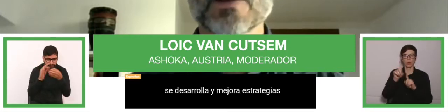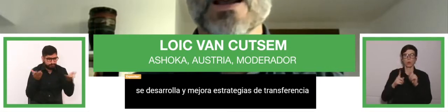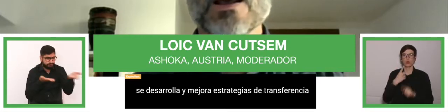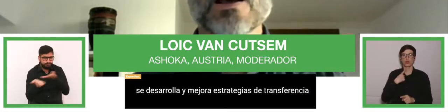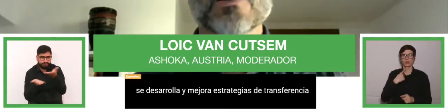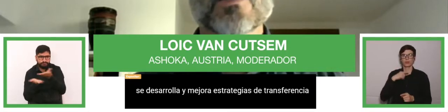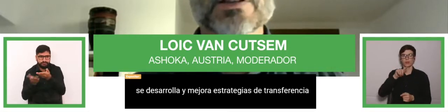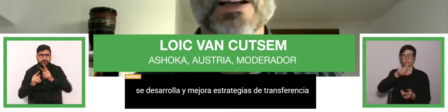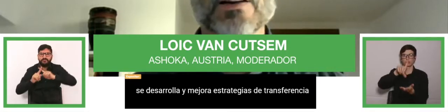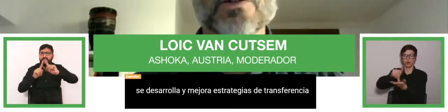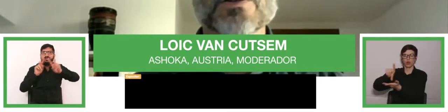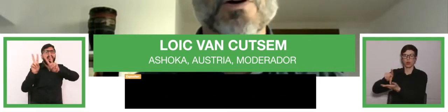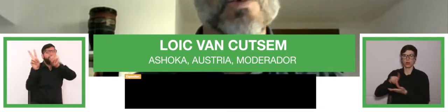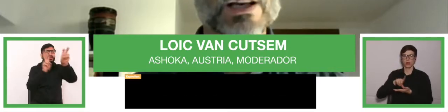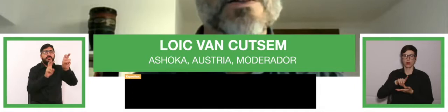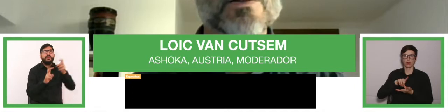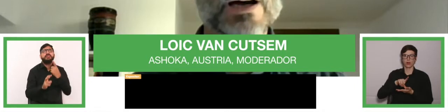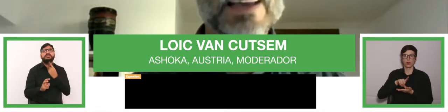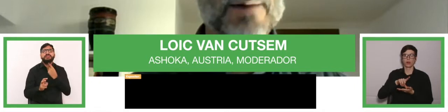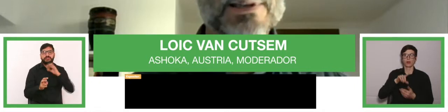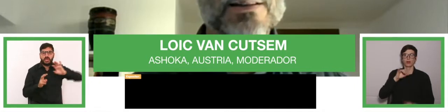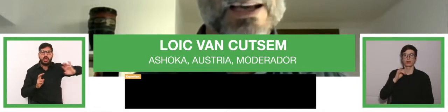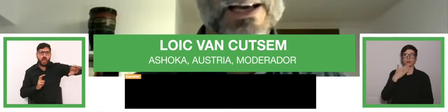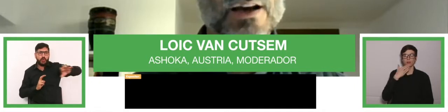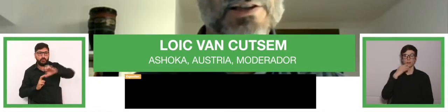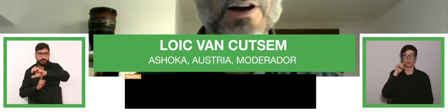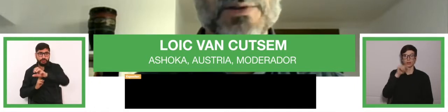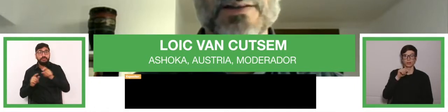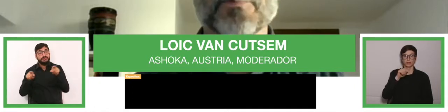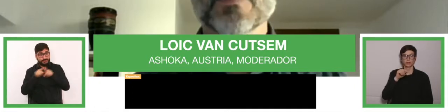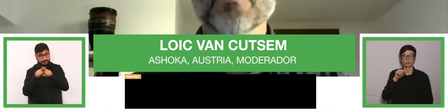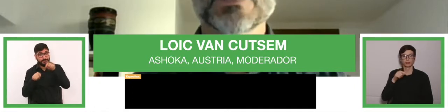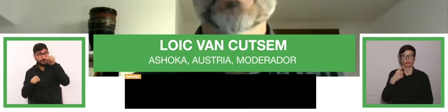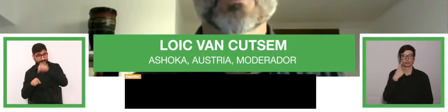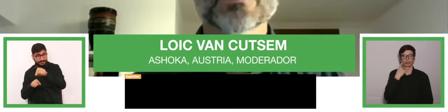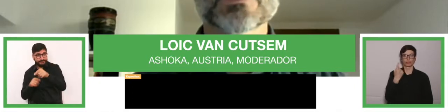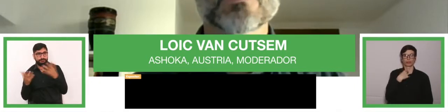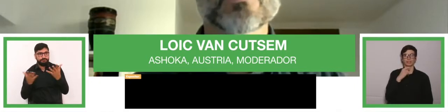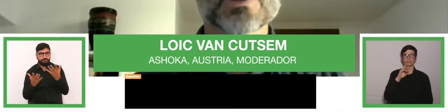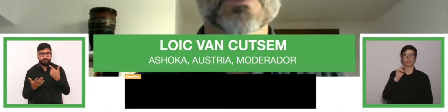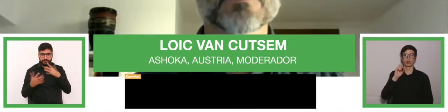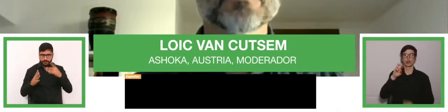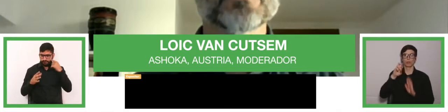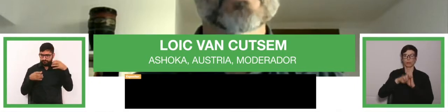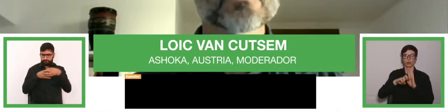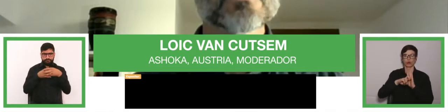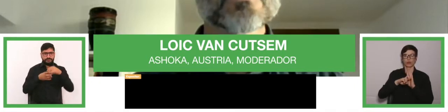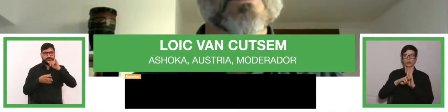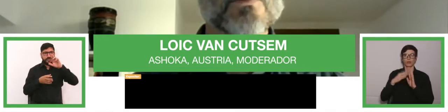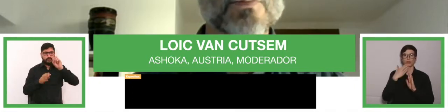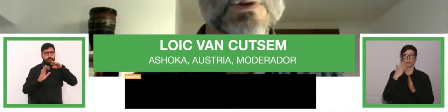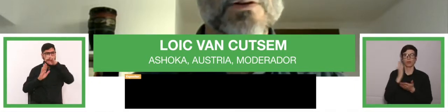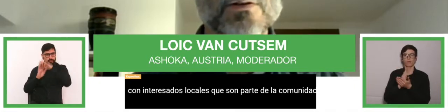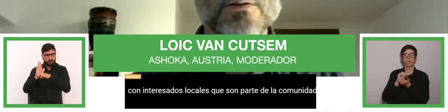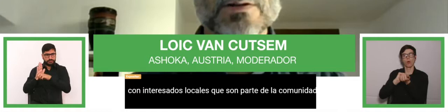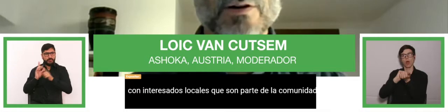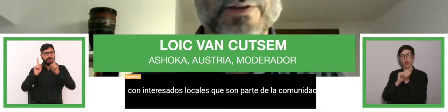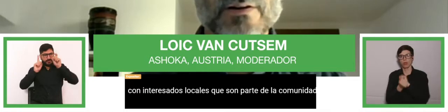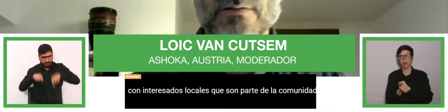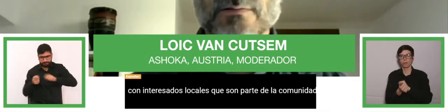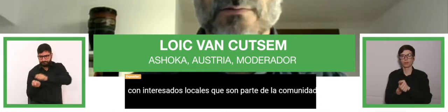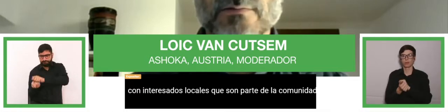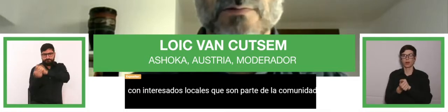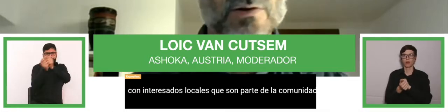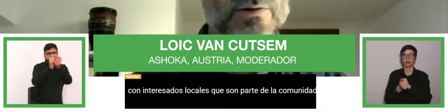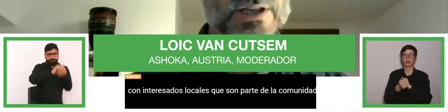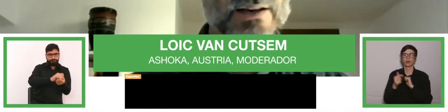community. Local stakeholders who are willing to adapt and adopt these proven solutions to solve